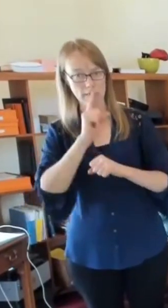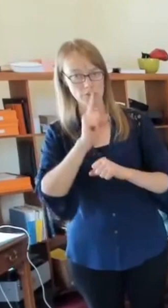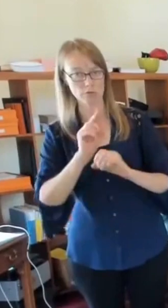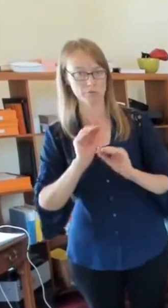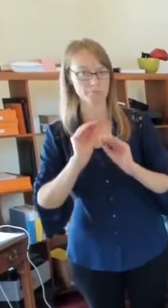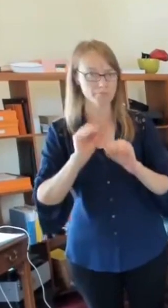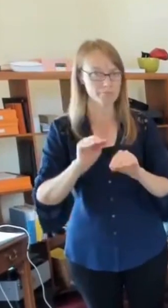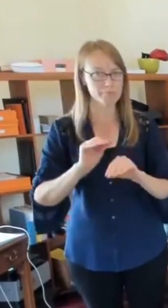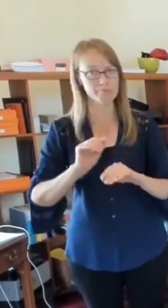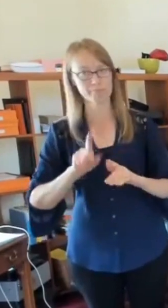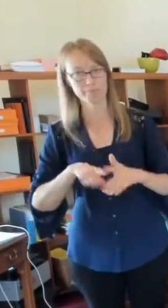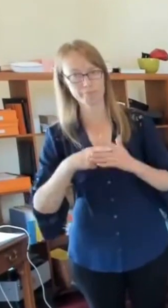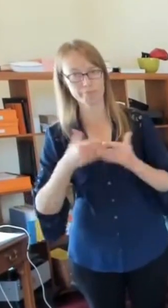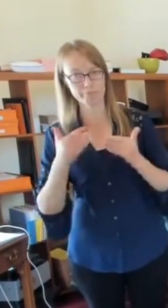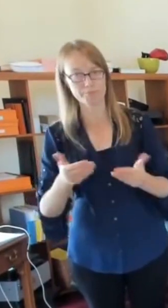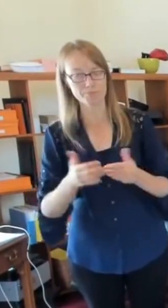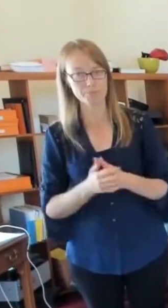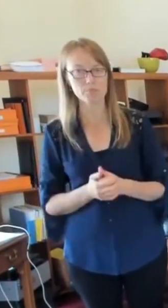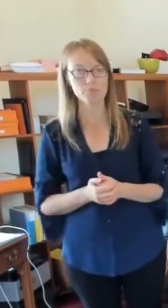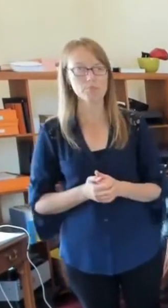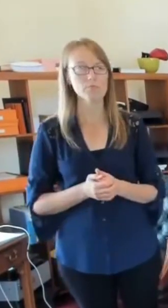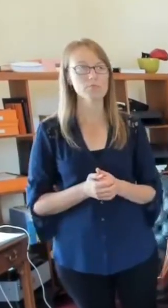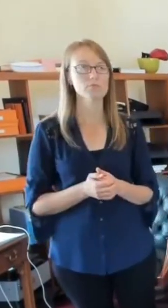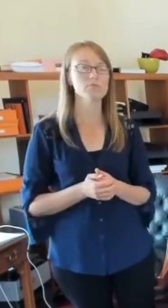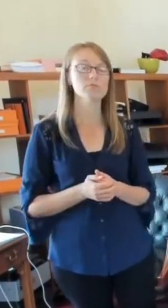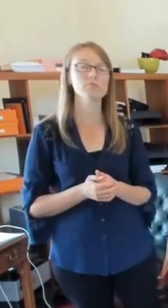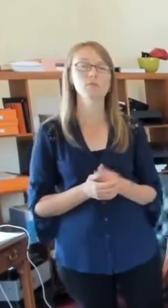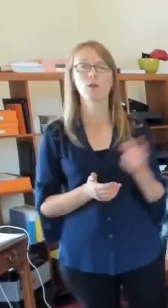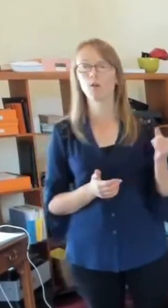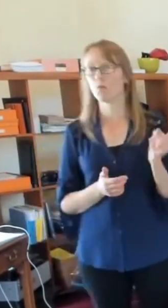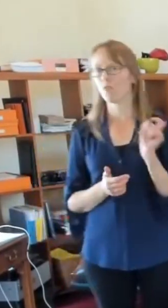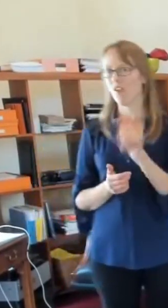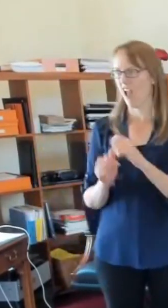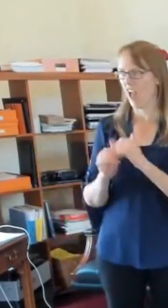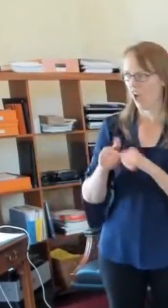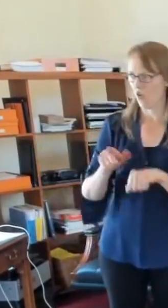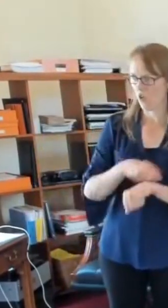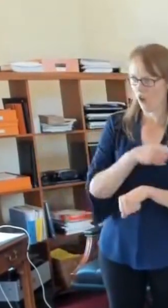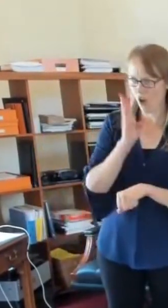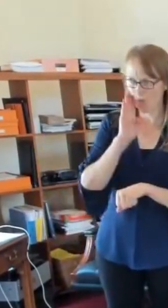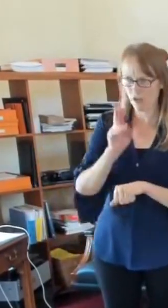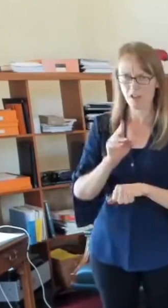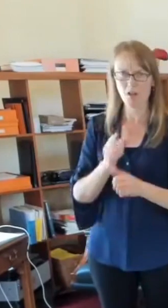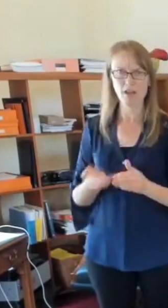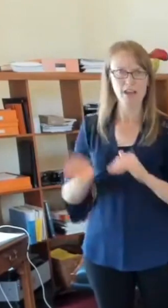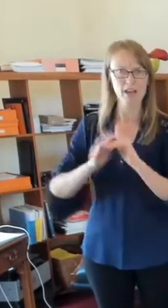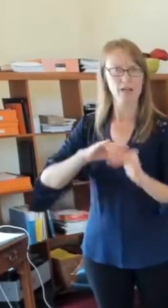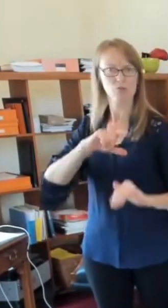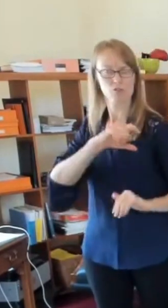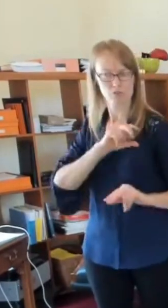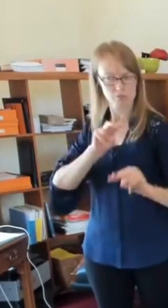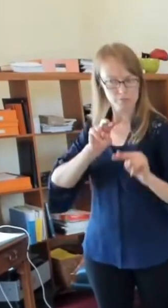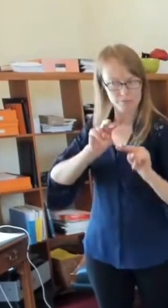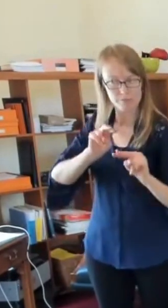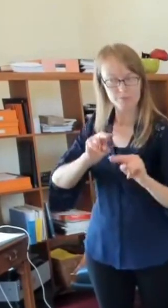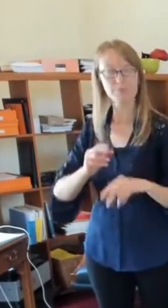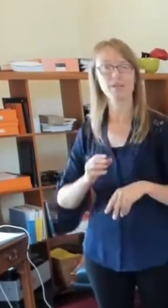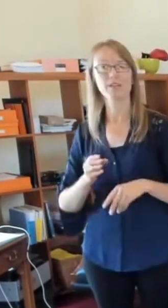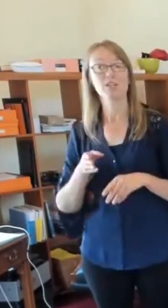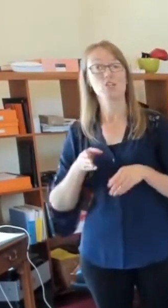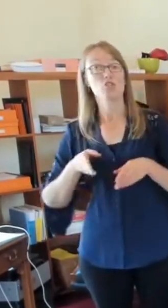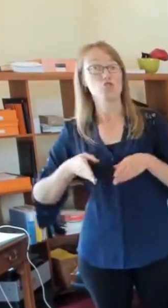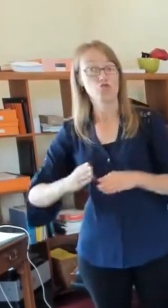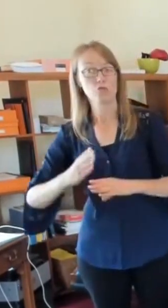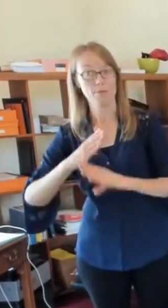lanes, and heightened law enforcement presence going to last? Jenna, I don't know the answer to that question. I mean, they've been up now